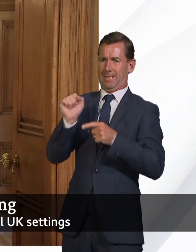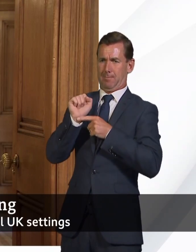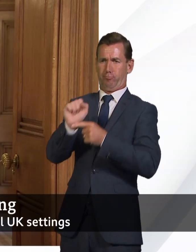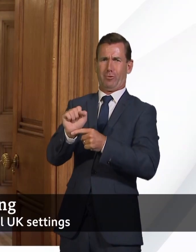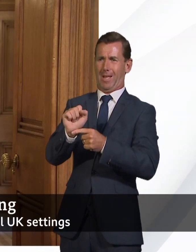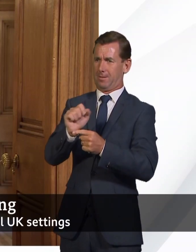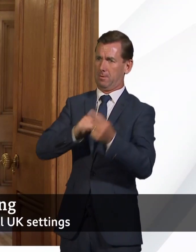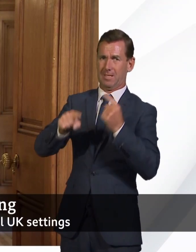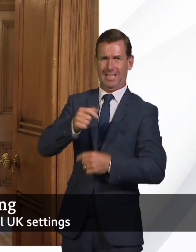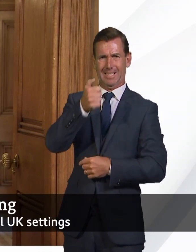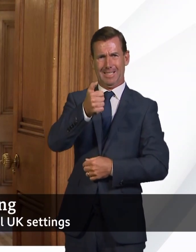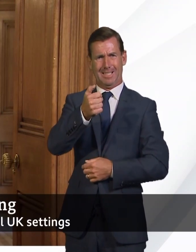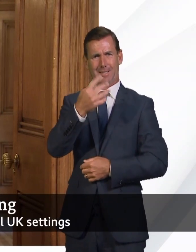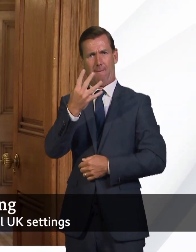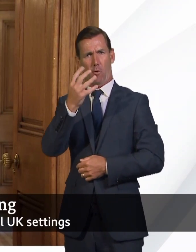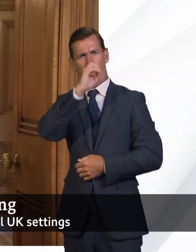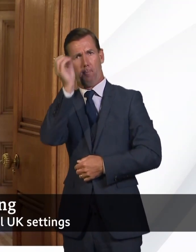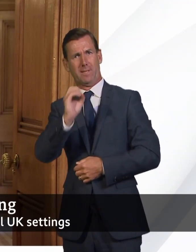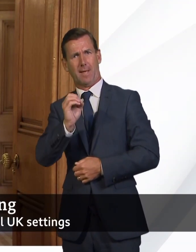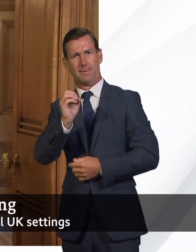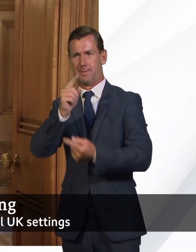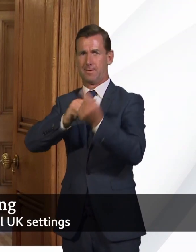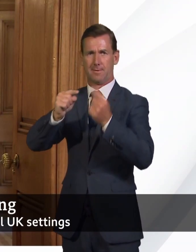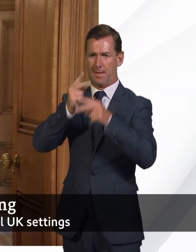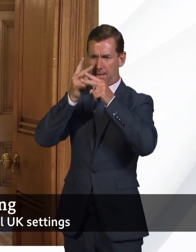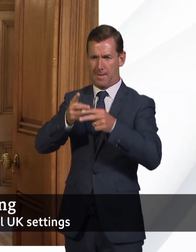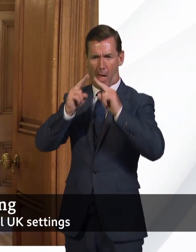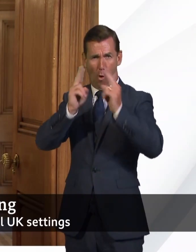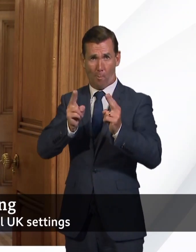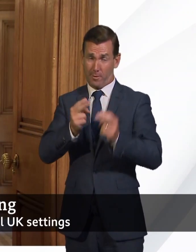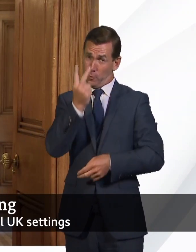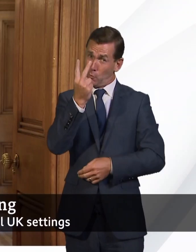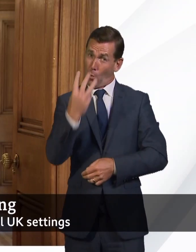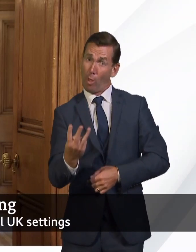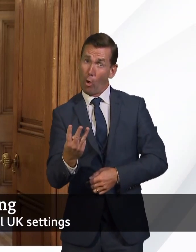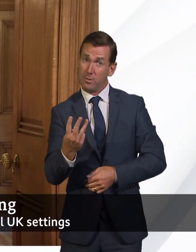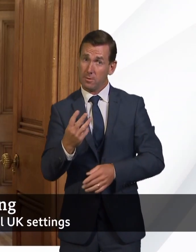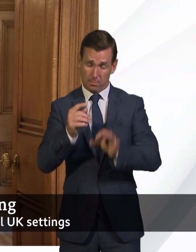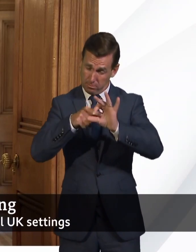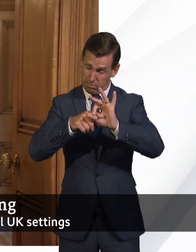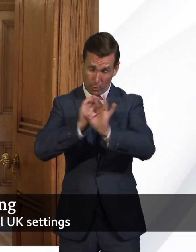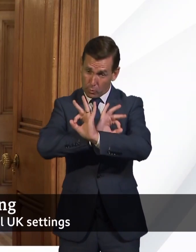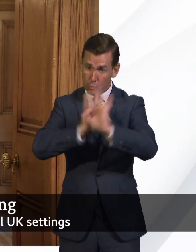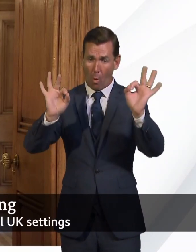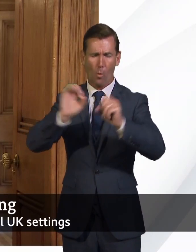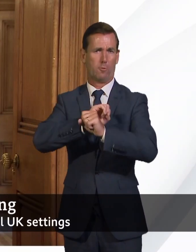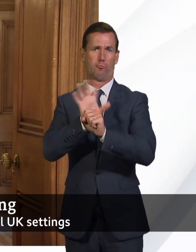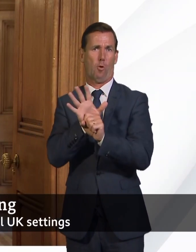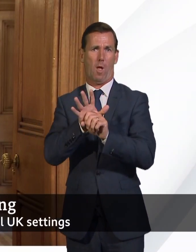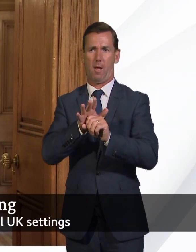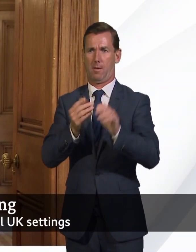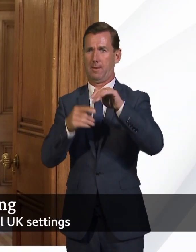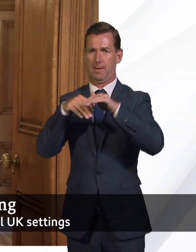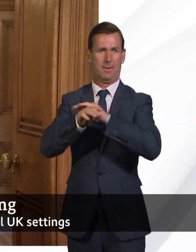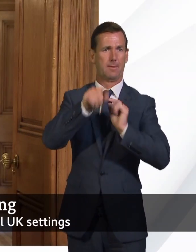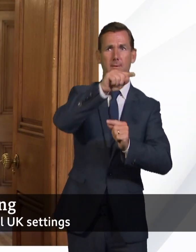protected 64% of care homes, almost 2/3, from having any coronavirus cases at all. And